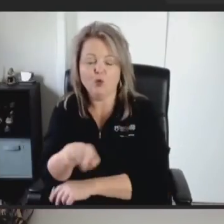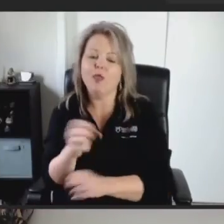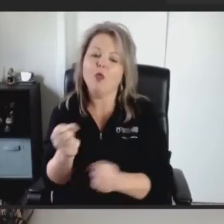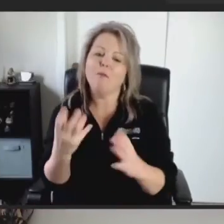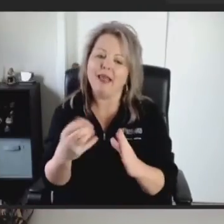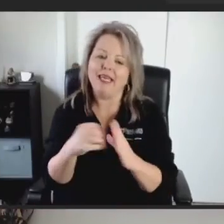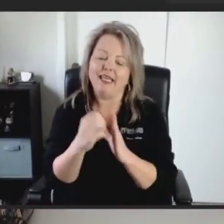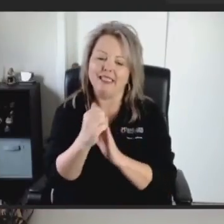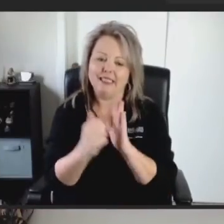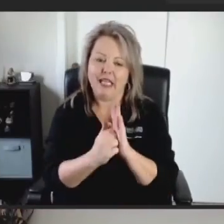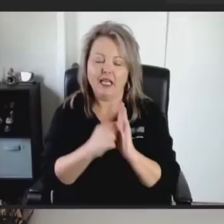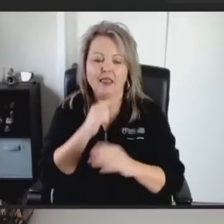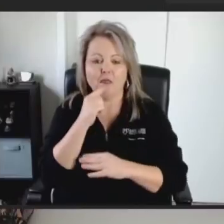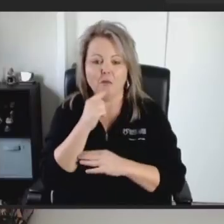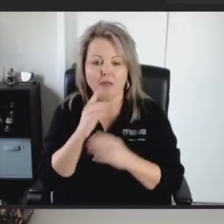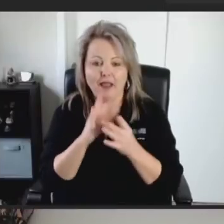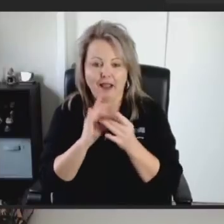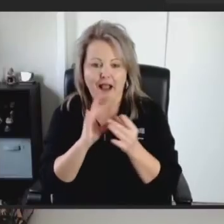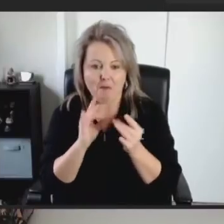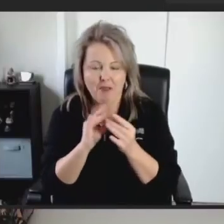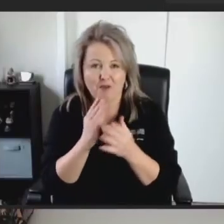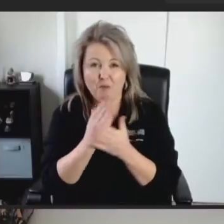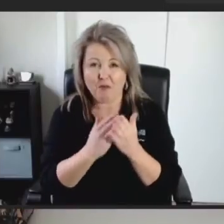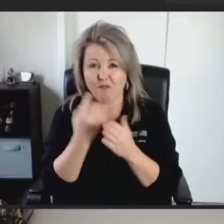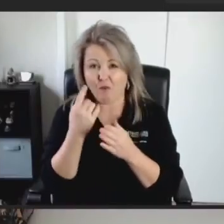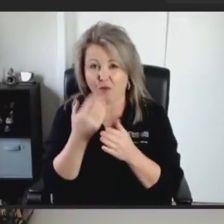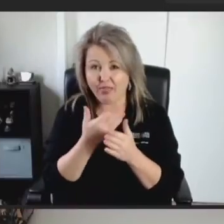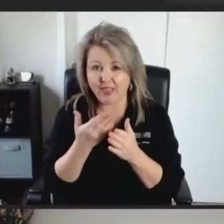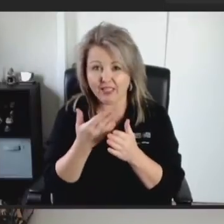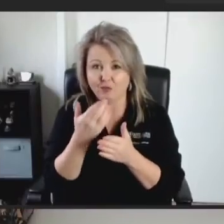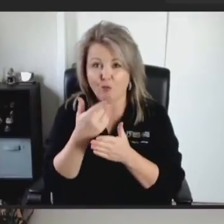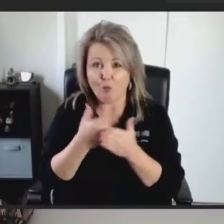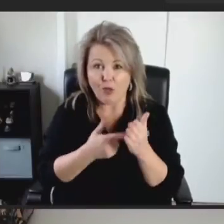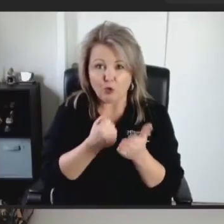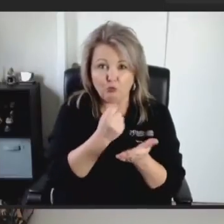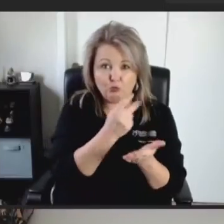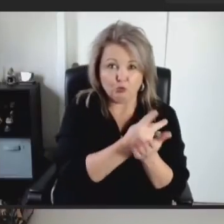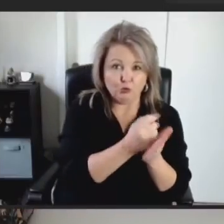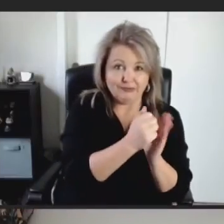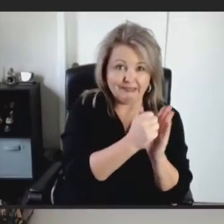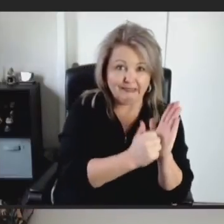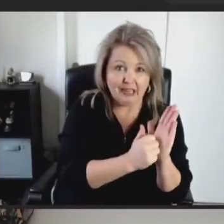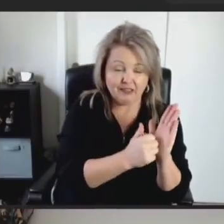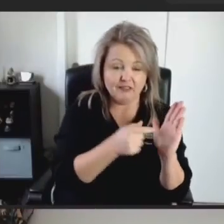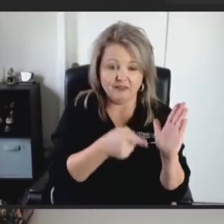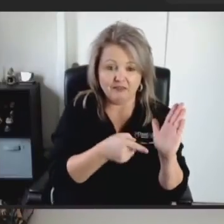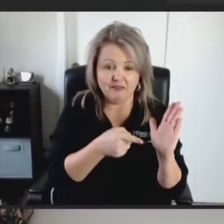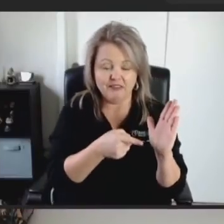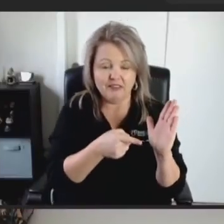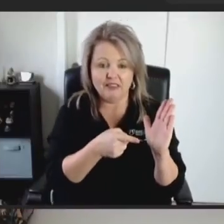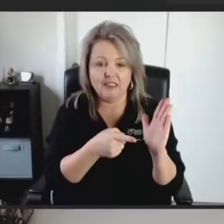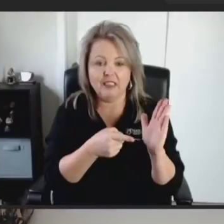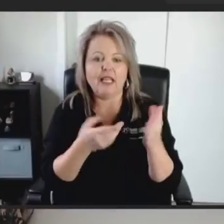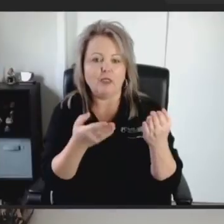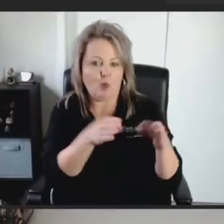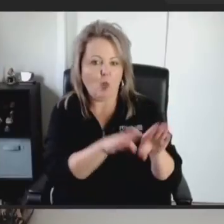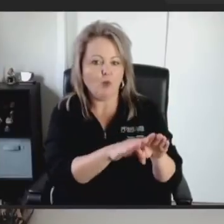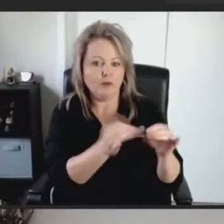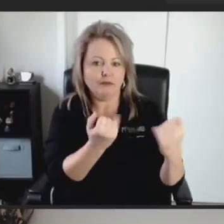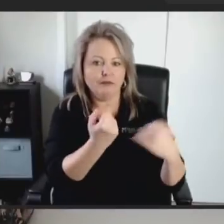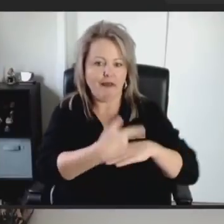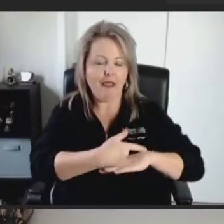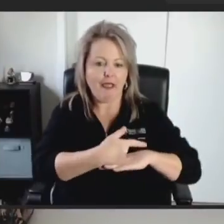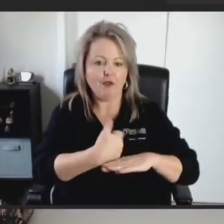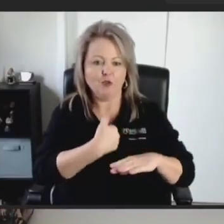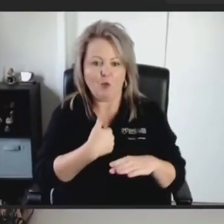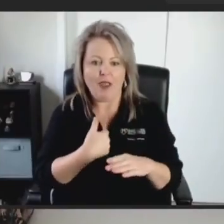public comment period for stuff in terms of what's approved from the state is closing today. So we do have a